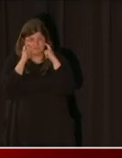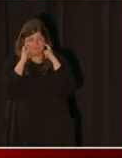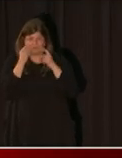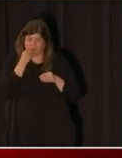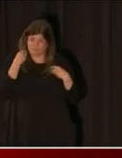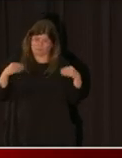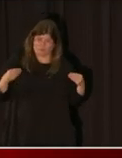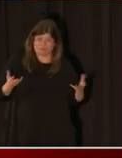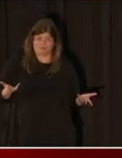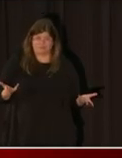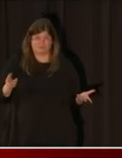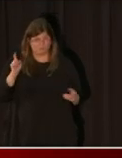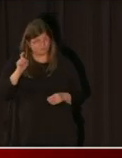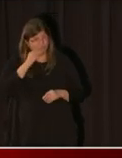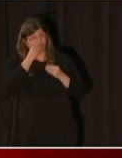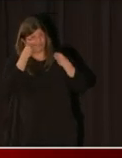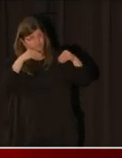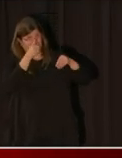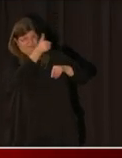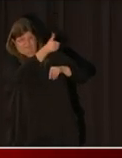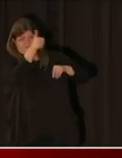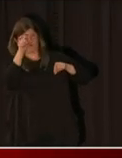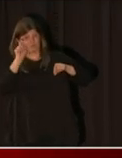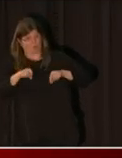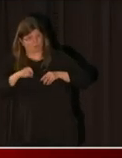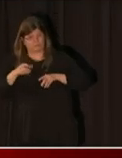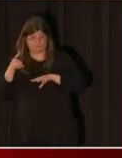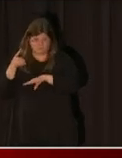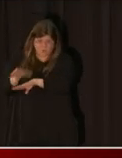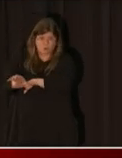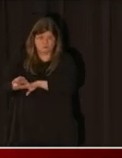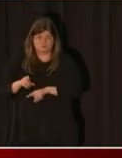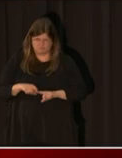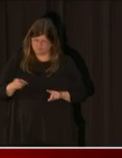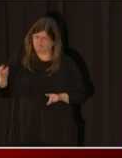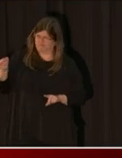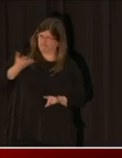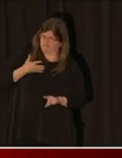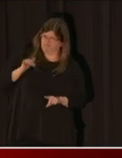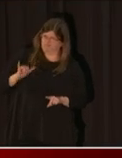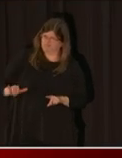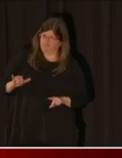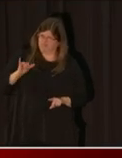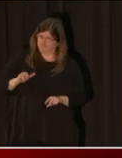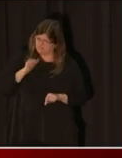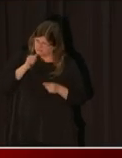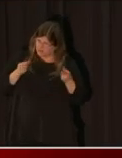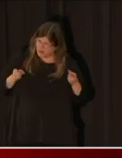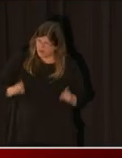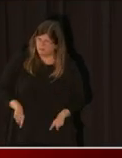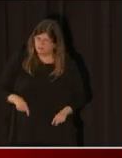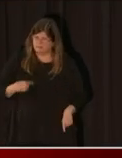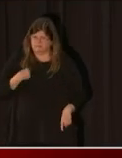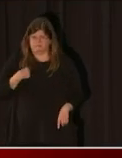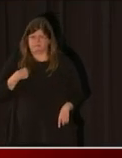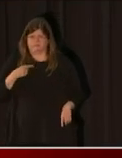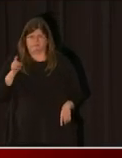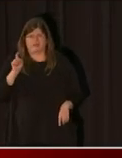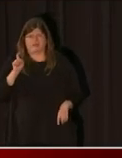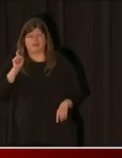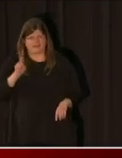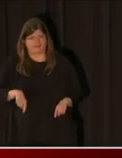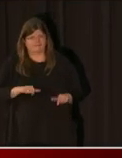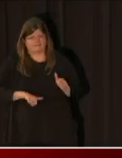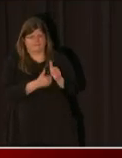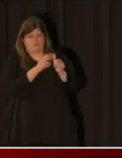enforce it. So if you tell me an instance where that didn't happen, then we can follow up. But I can't just respond. The checkers, in many cases,